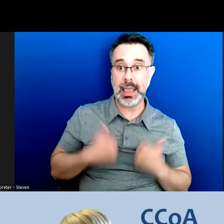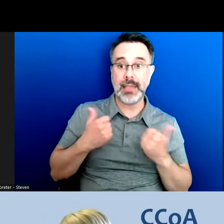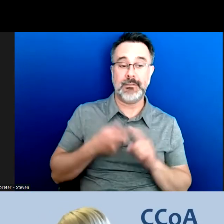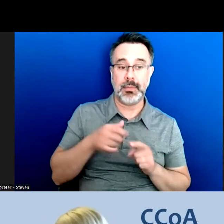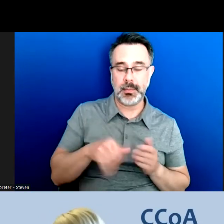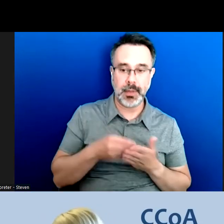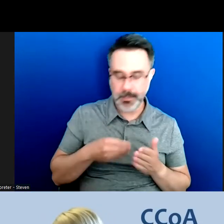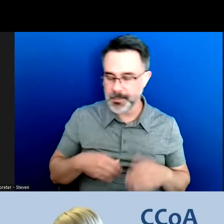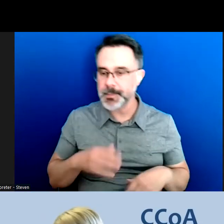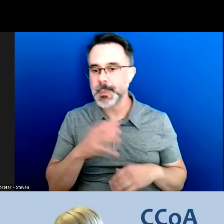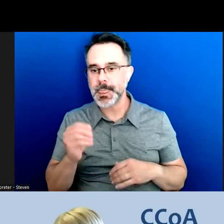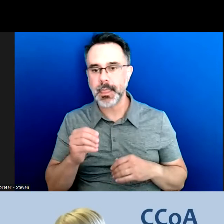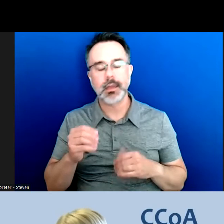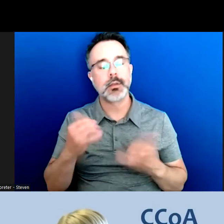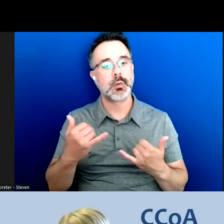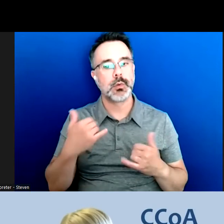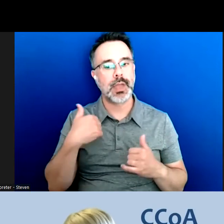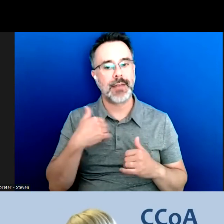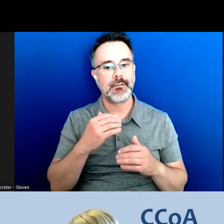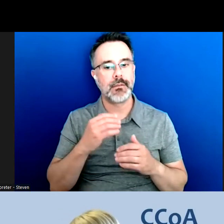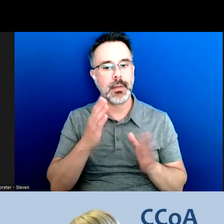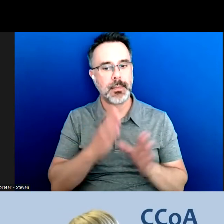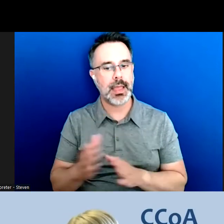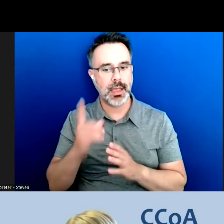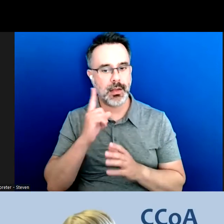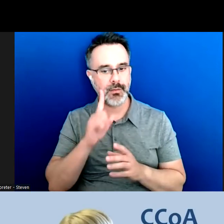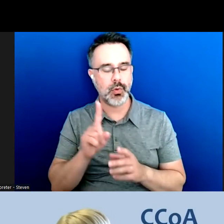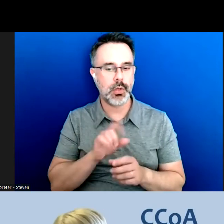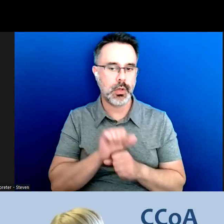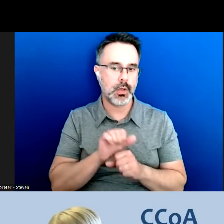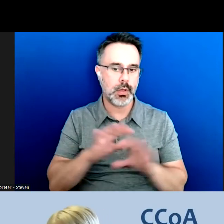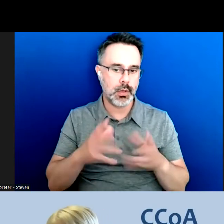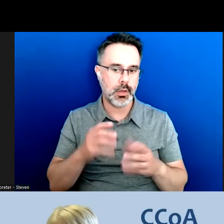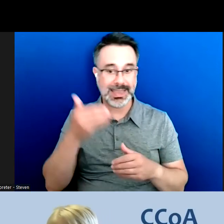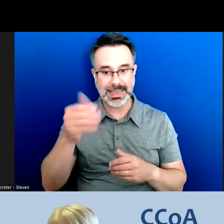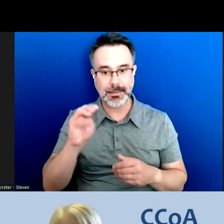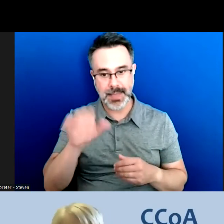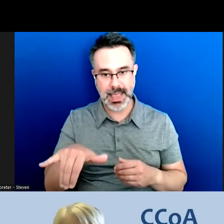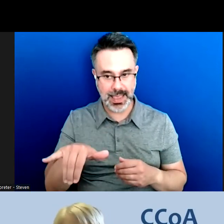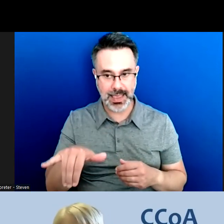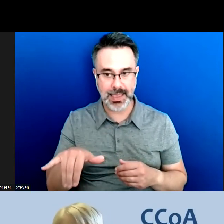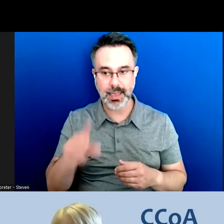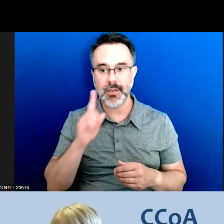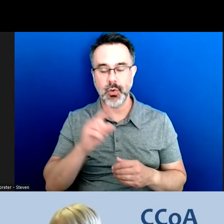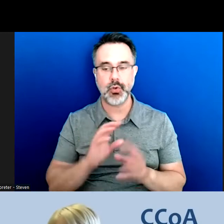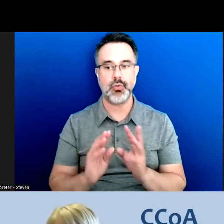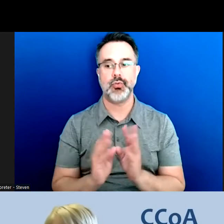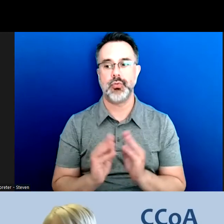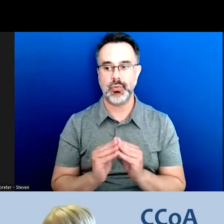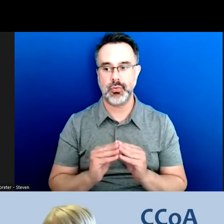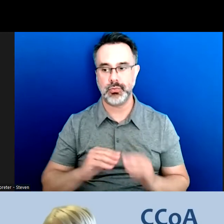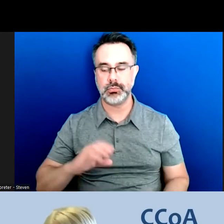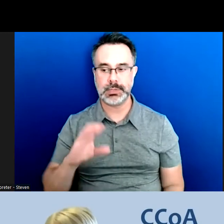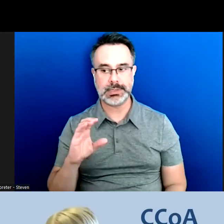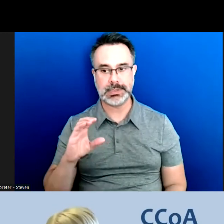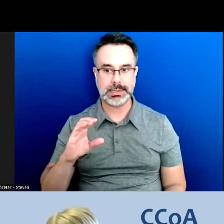This year, we have a forum planned on workforce in May at the C4A conference. So I just want to close by saying, I think we're at